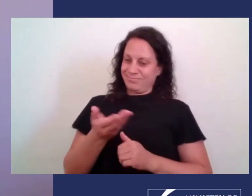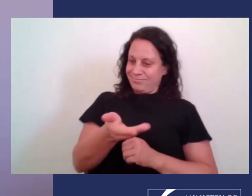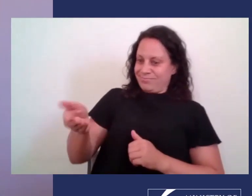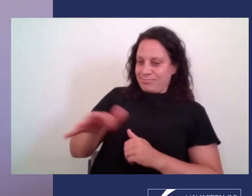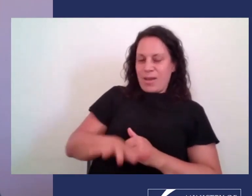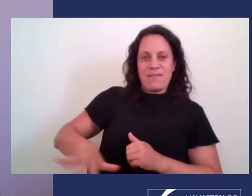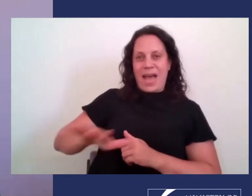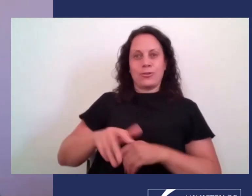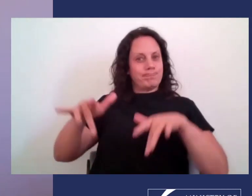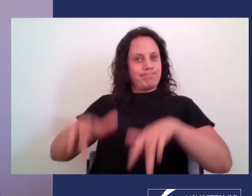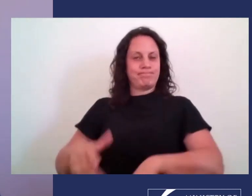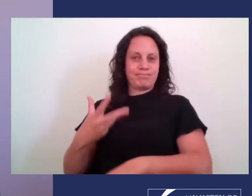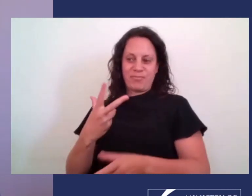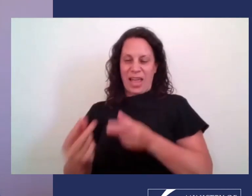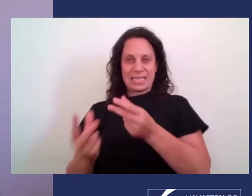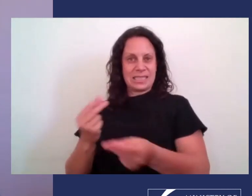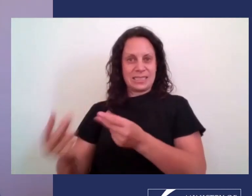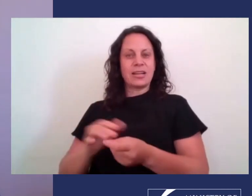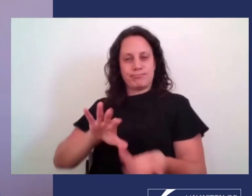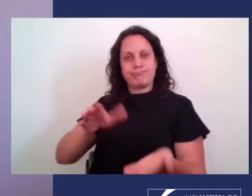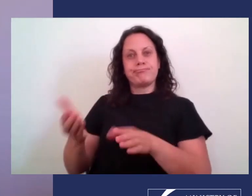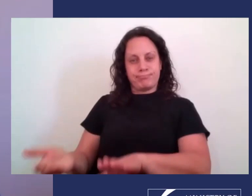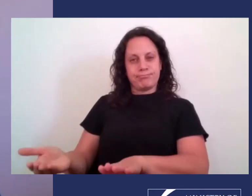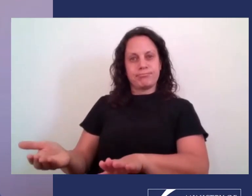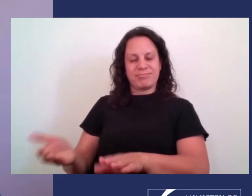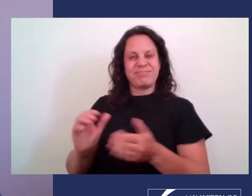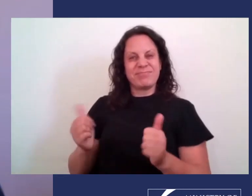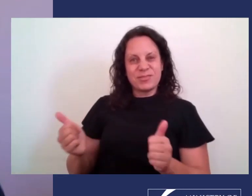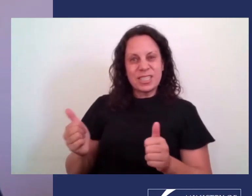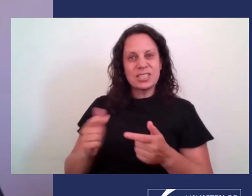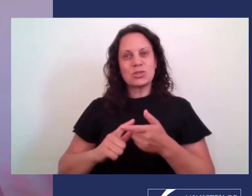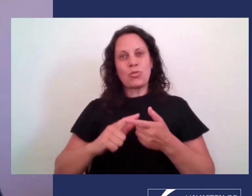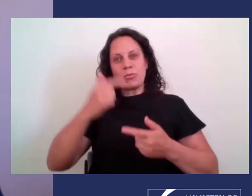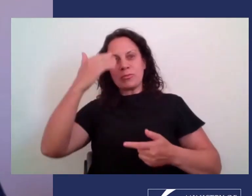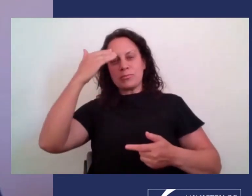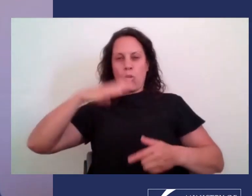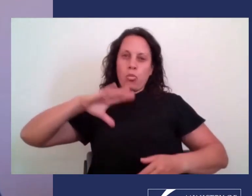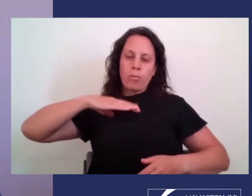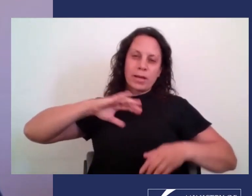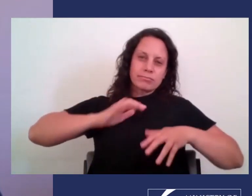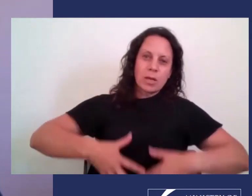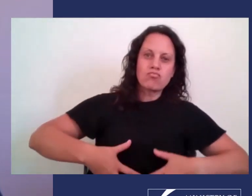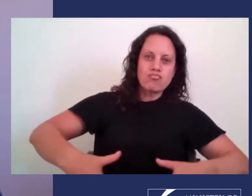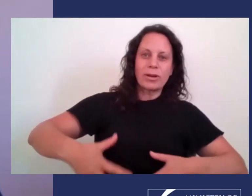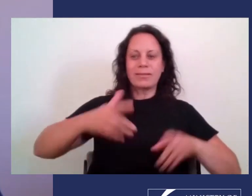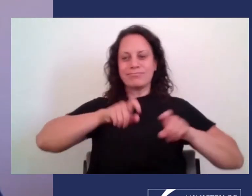were unvaccinated through to hapu mama in ICU,